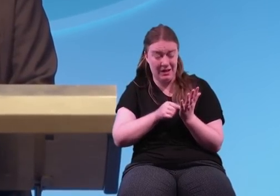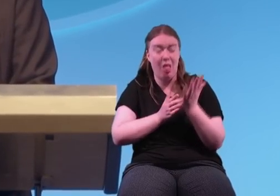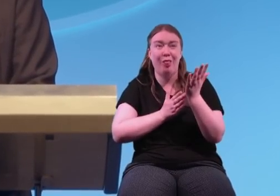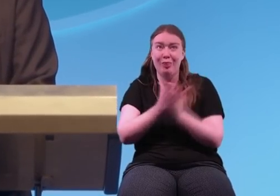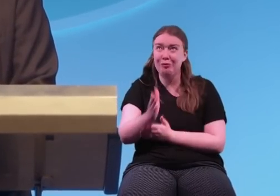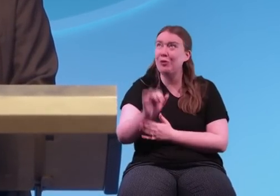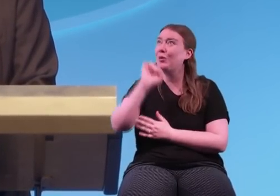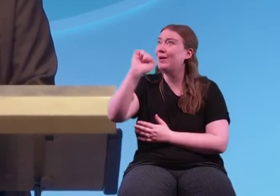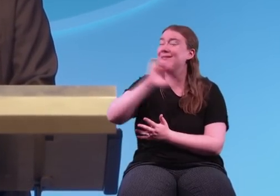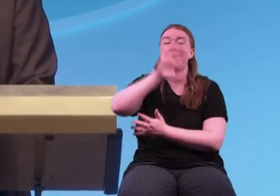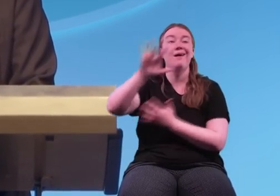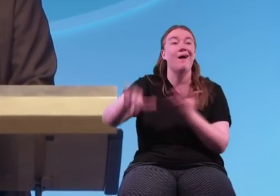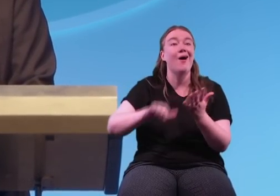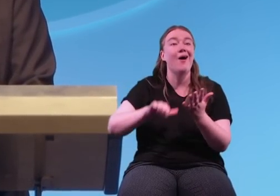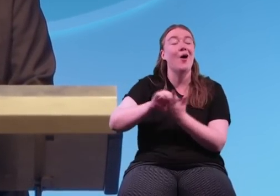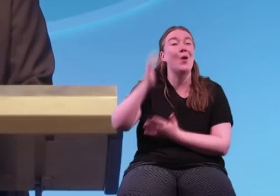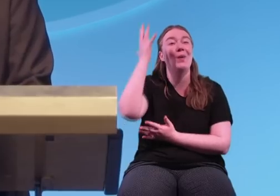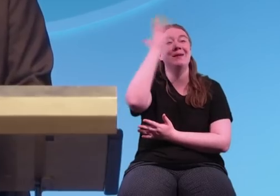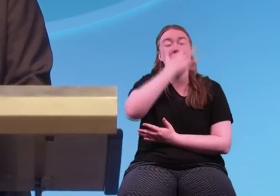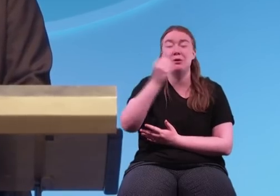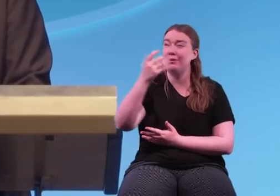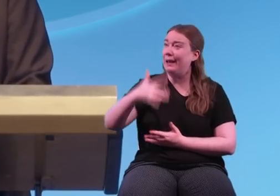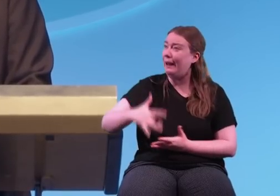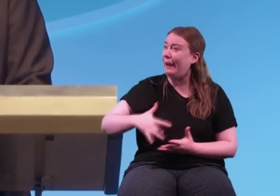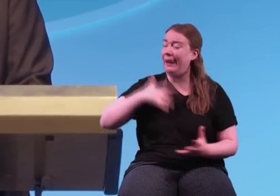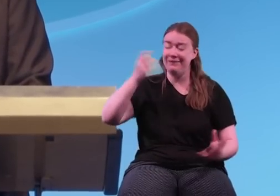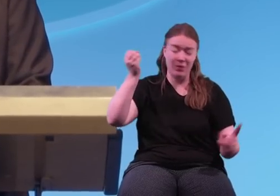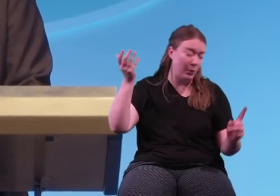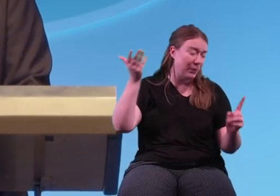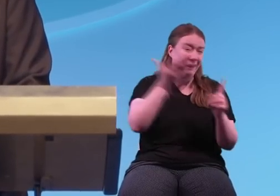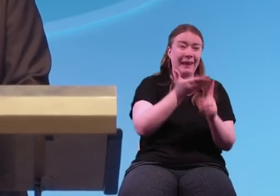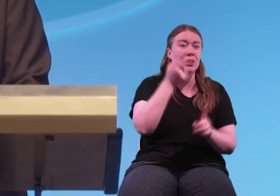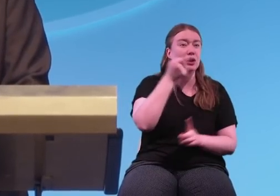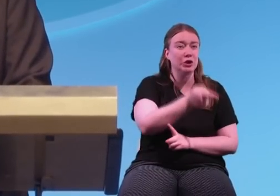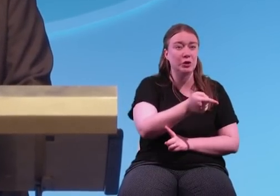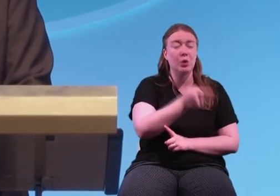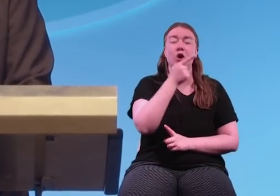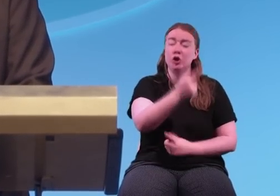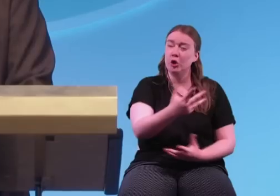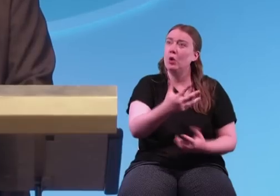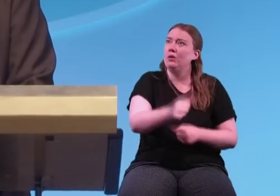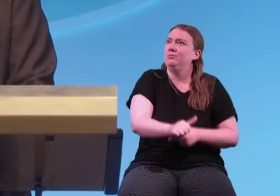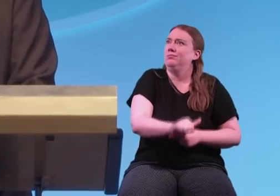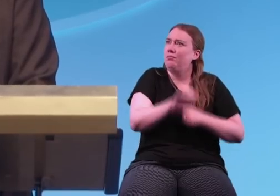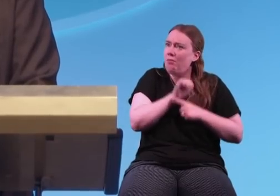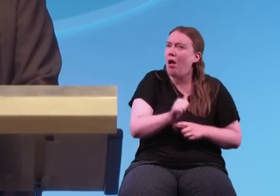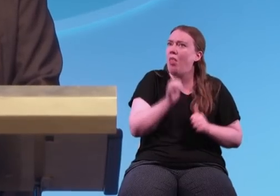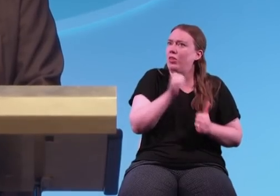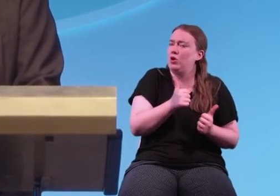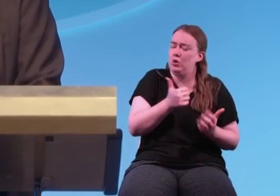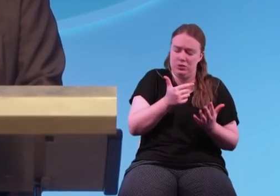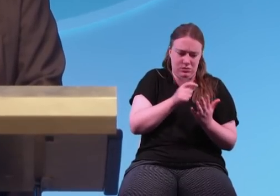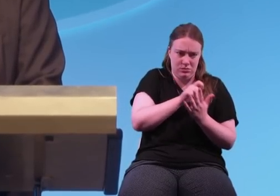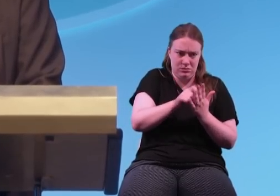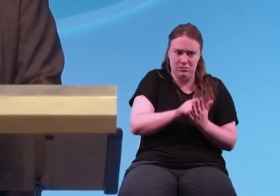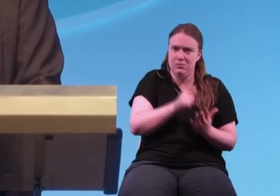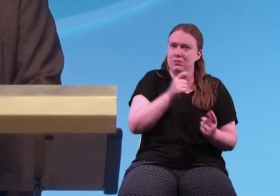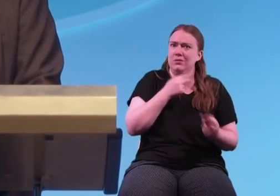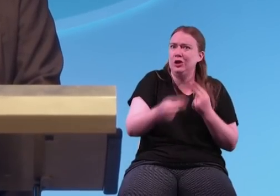us, you guard the good deposit entrusted to you. Keep